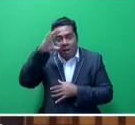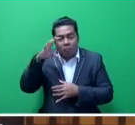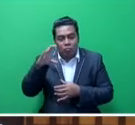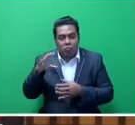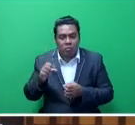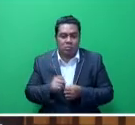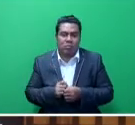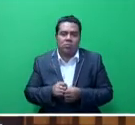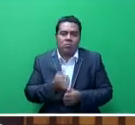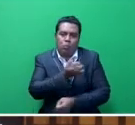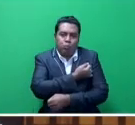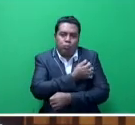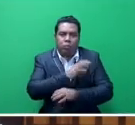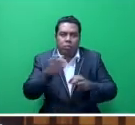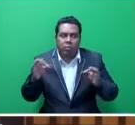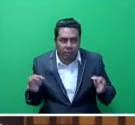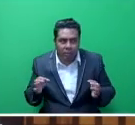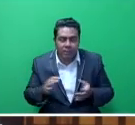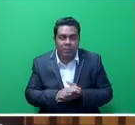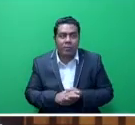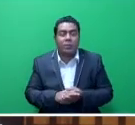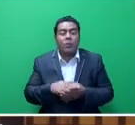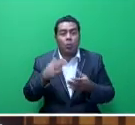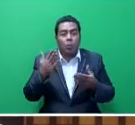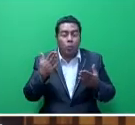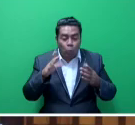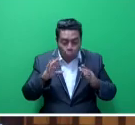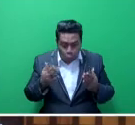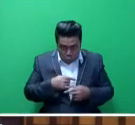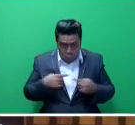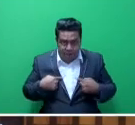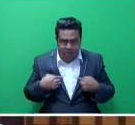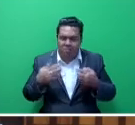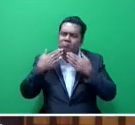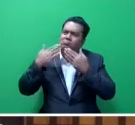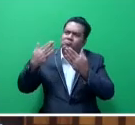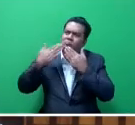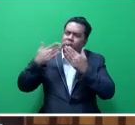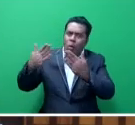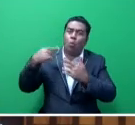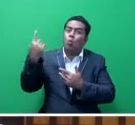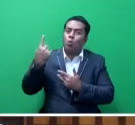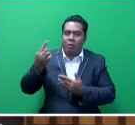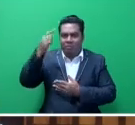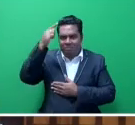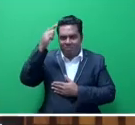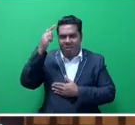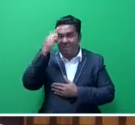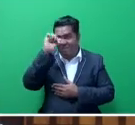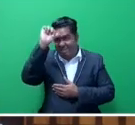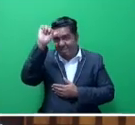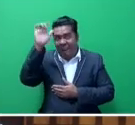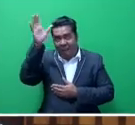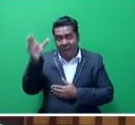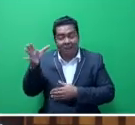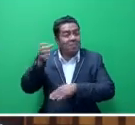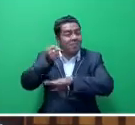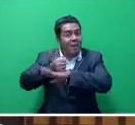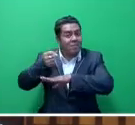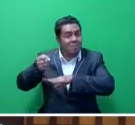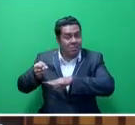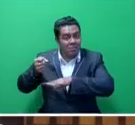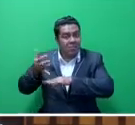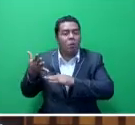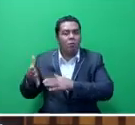pandemic. And we thank India for our first large shipment, and then Australia and New Zealand for helping